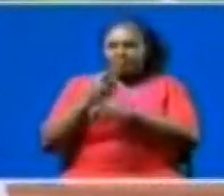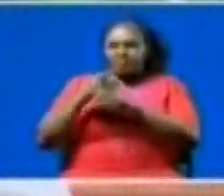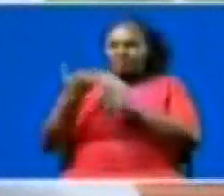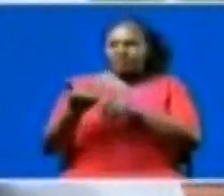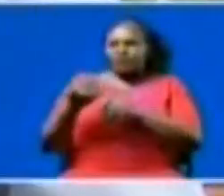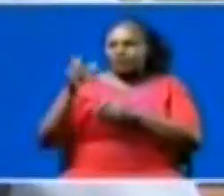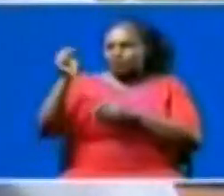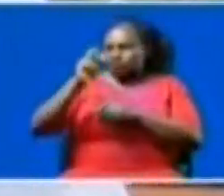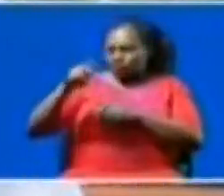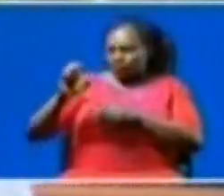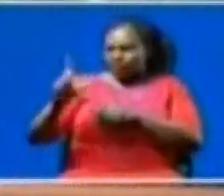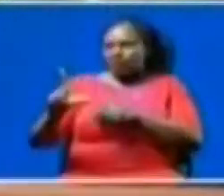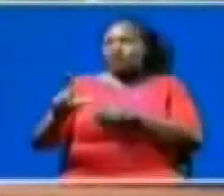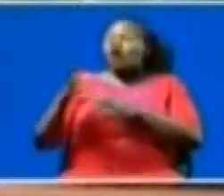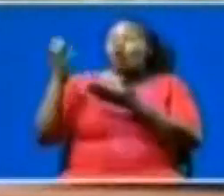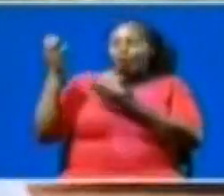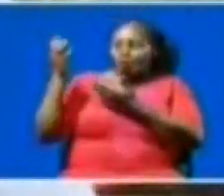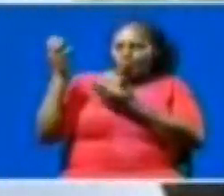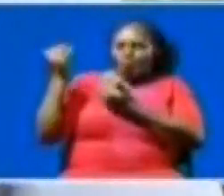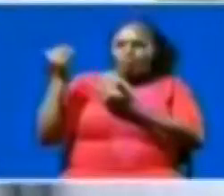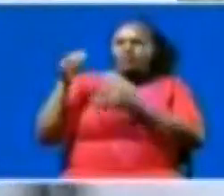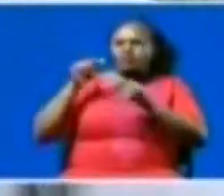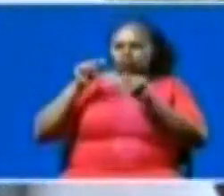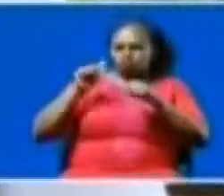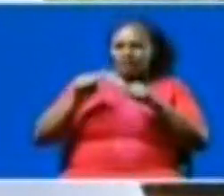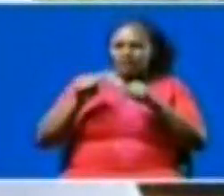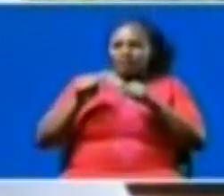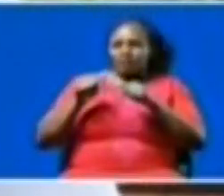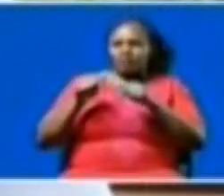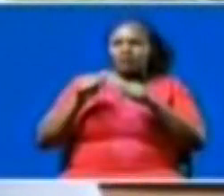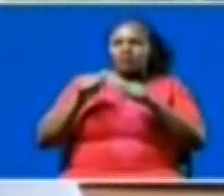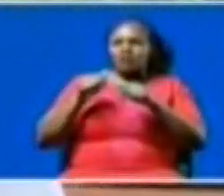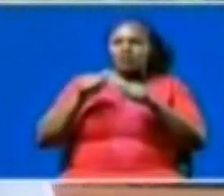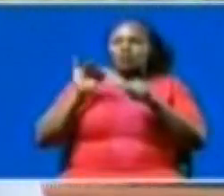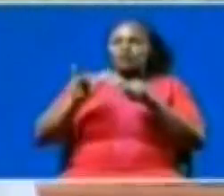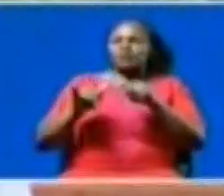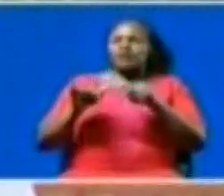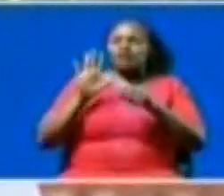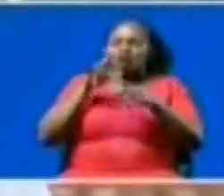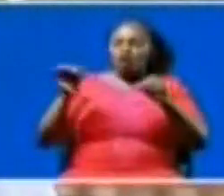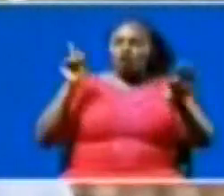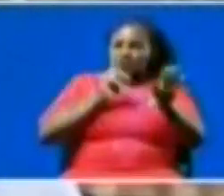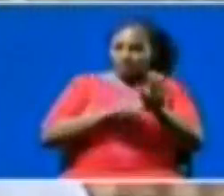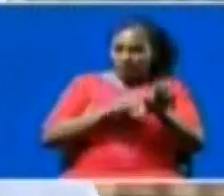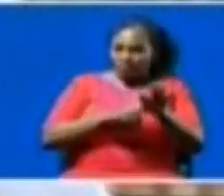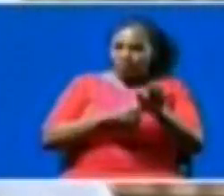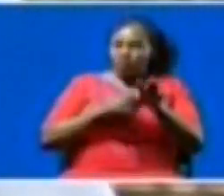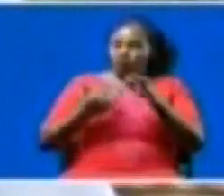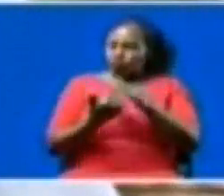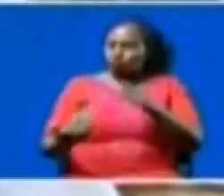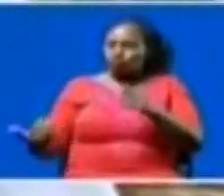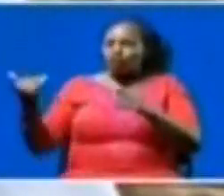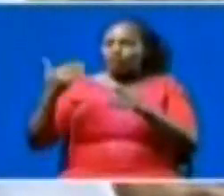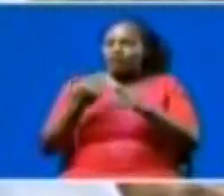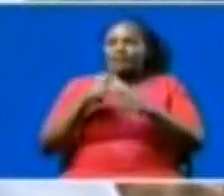young Sophie Shaw, she's hoping the impact of today's activities will last a lifetime for a generation of